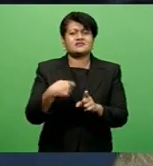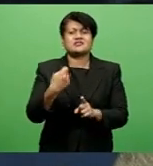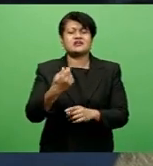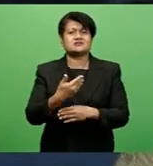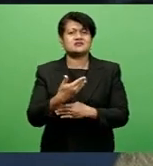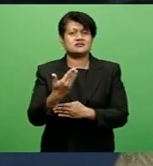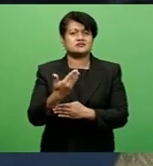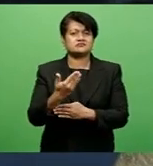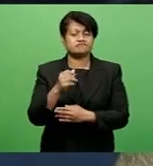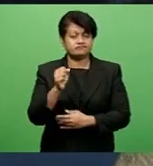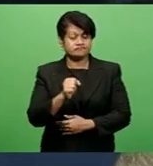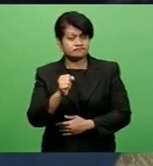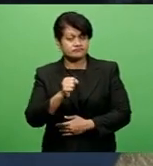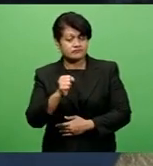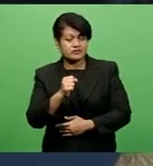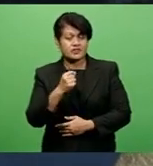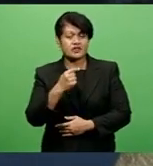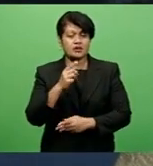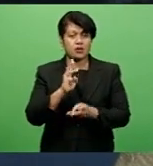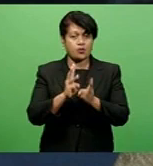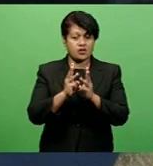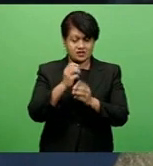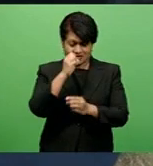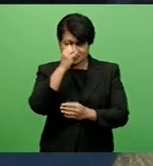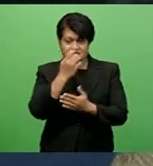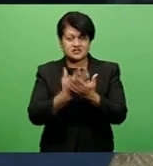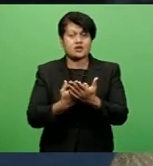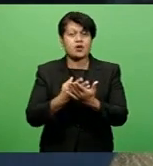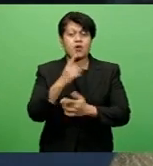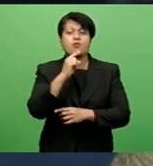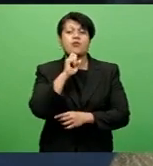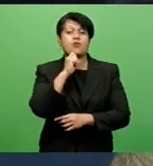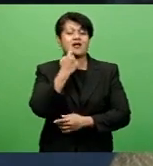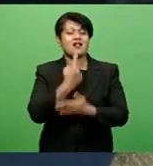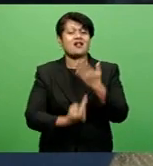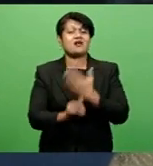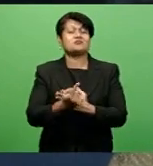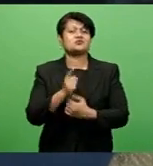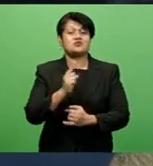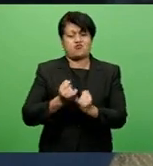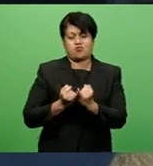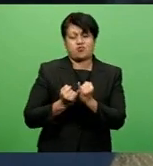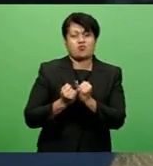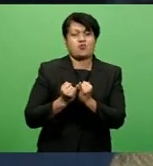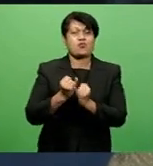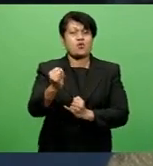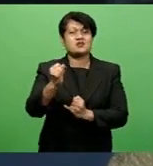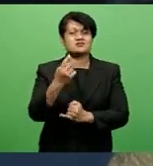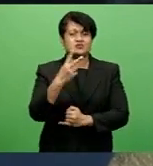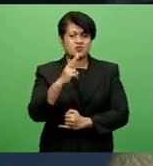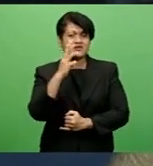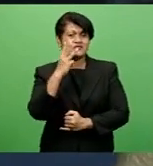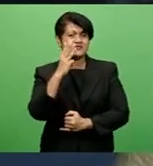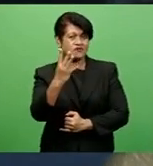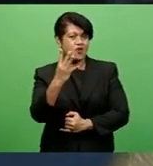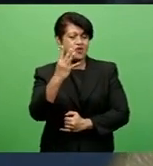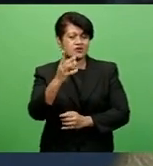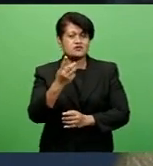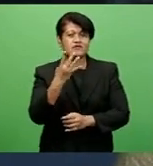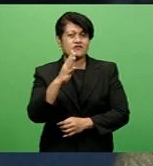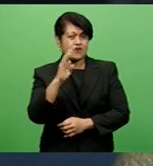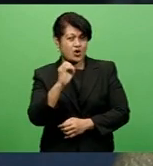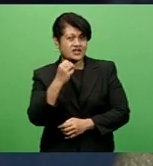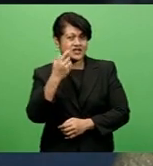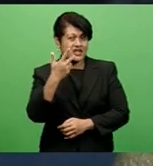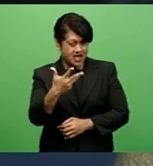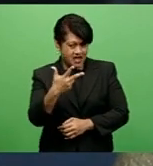Yes, Ed, well, the weather that we are experiencing will get worse in the next 24 to 48 hours, as we are not